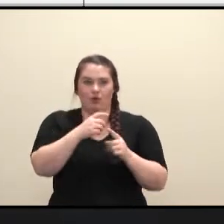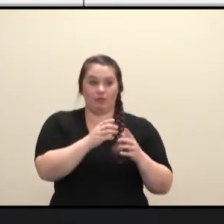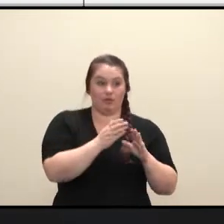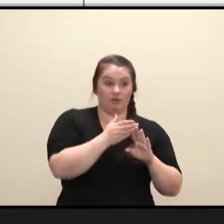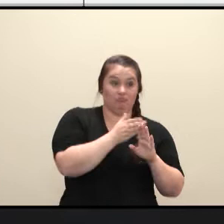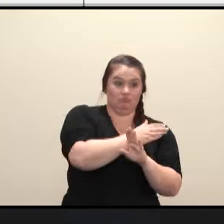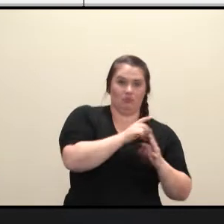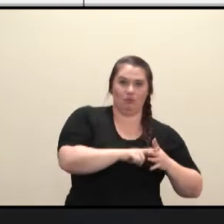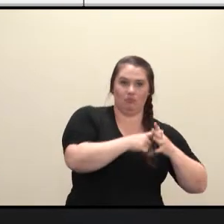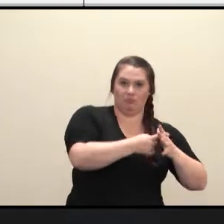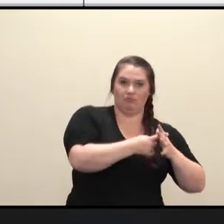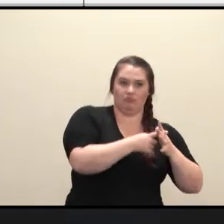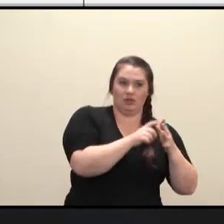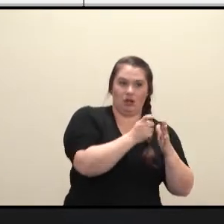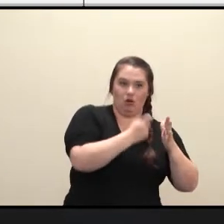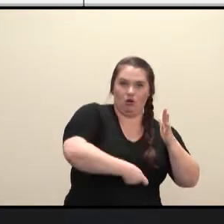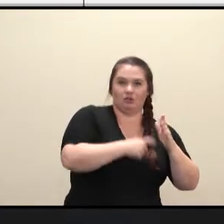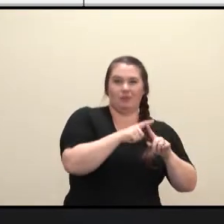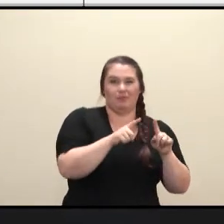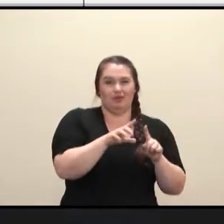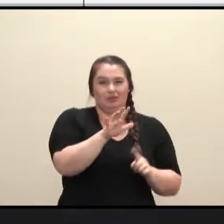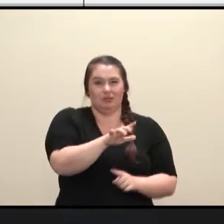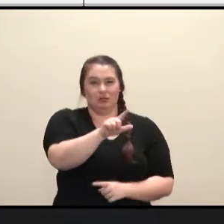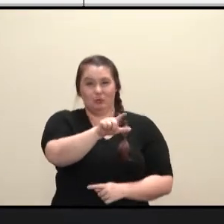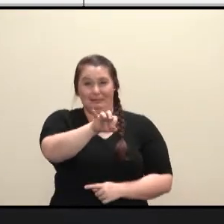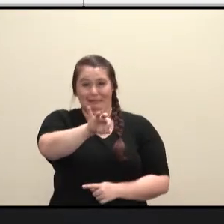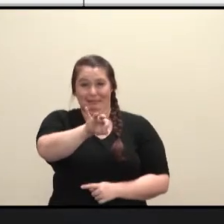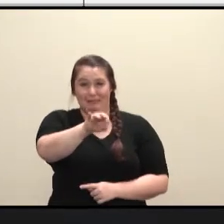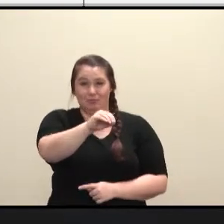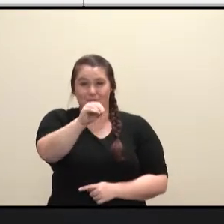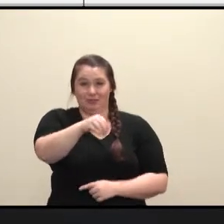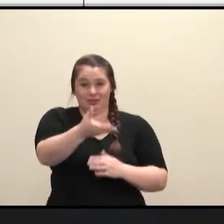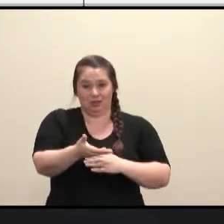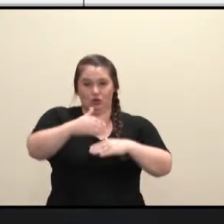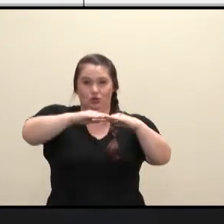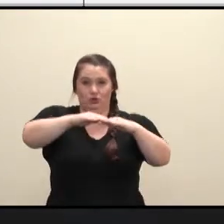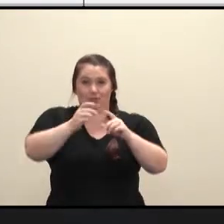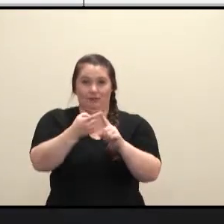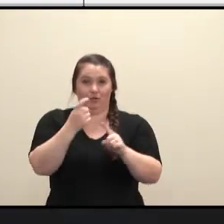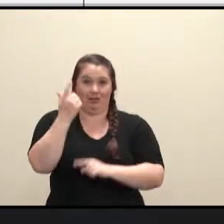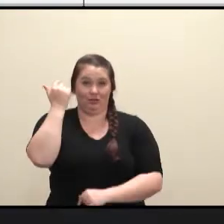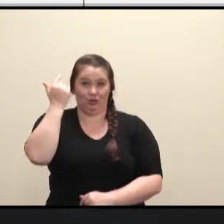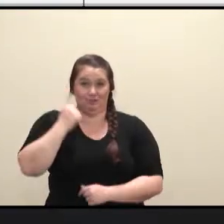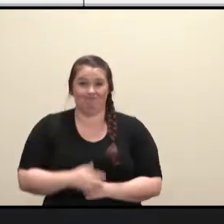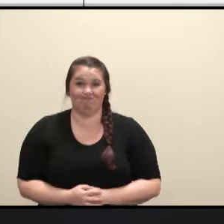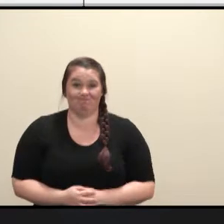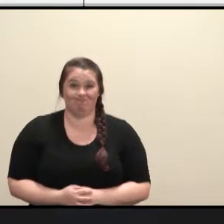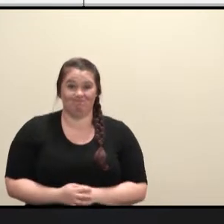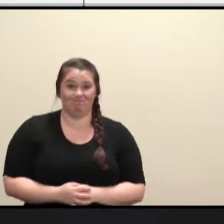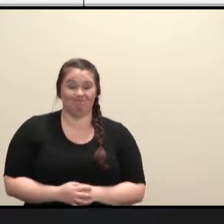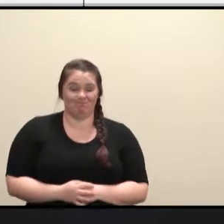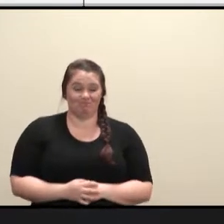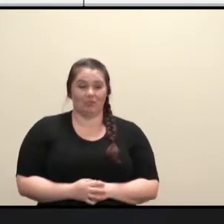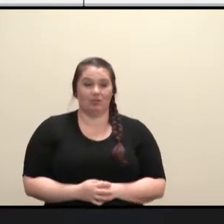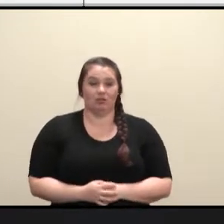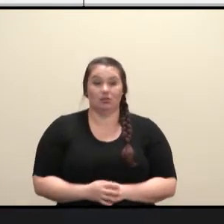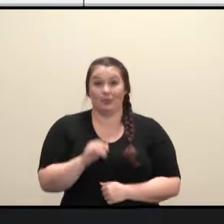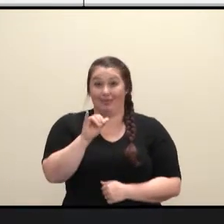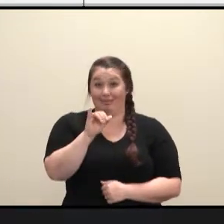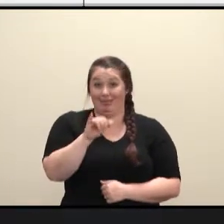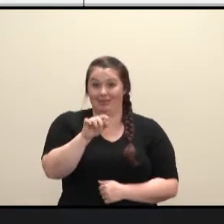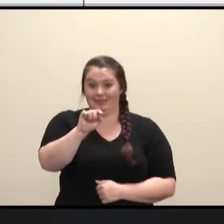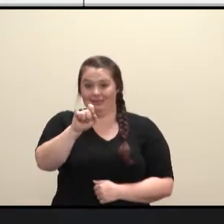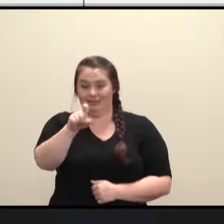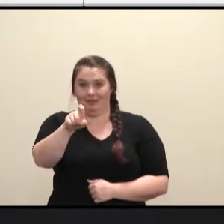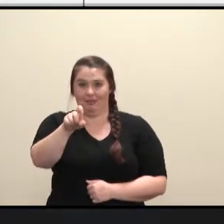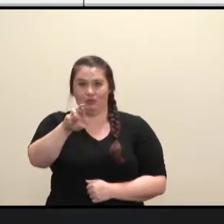it's a 29.3% increase over last year's certified values. So that's what our tax